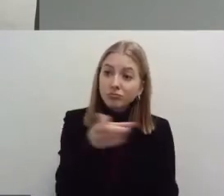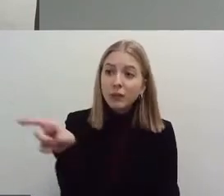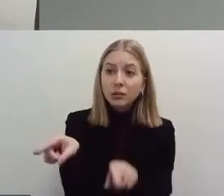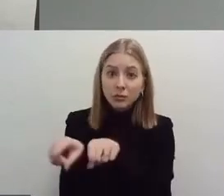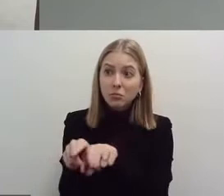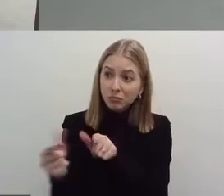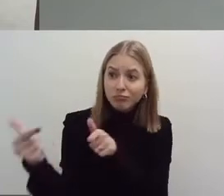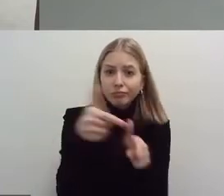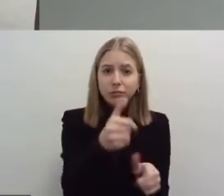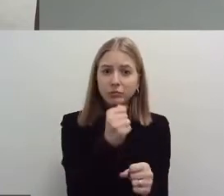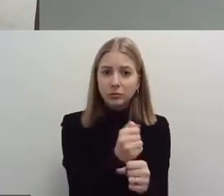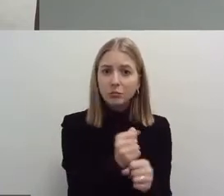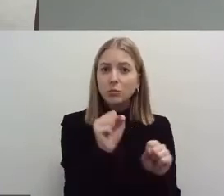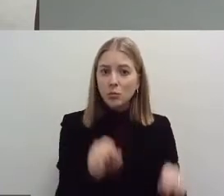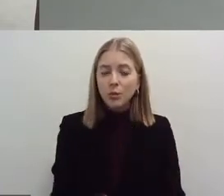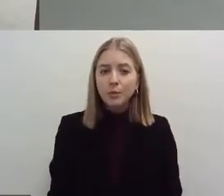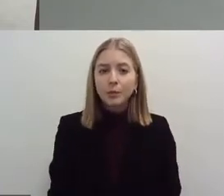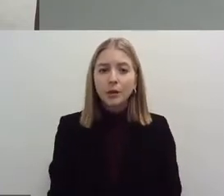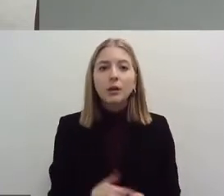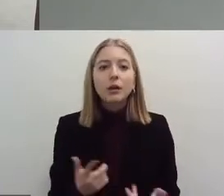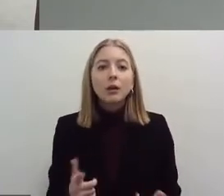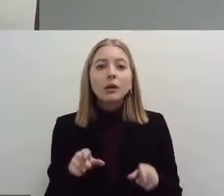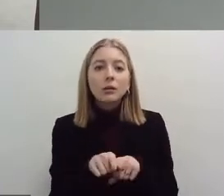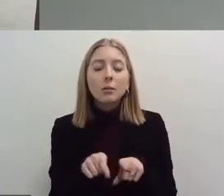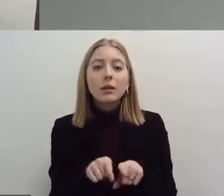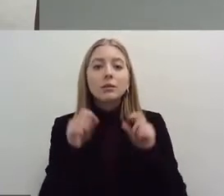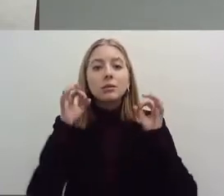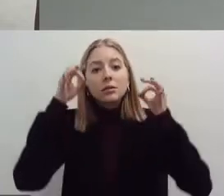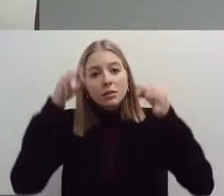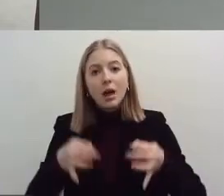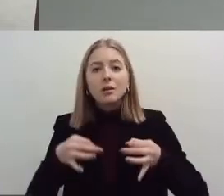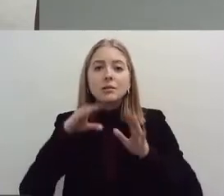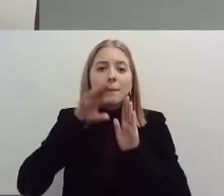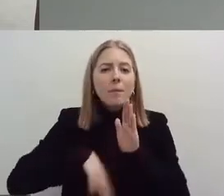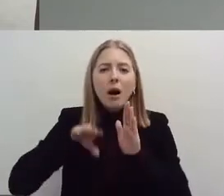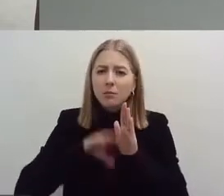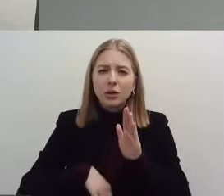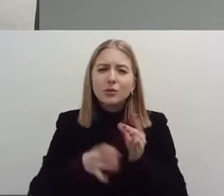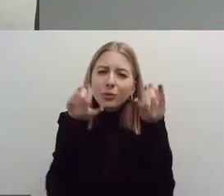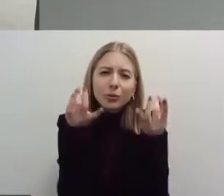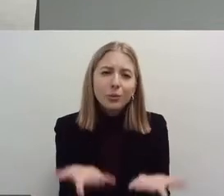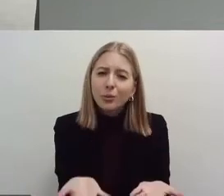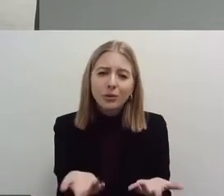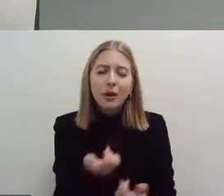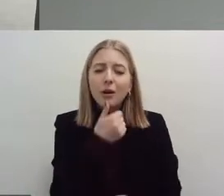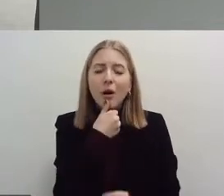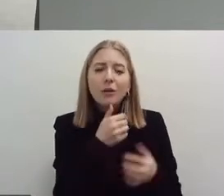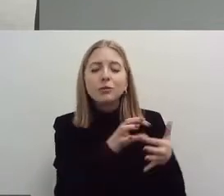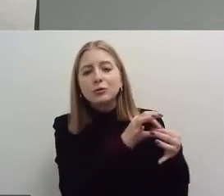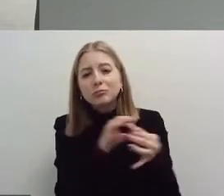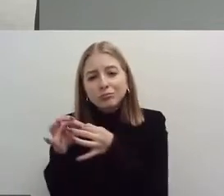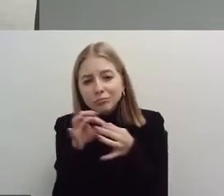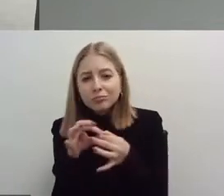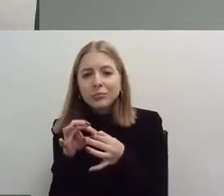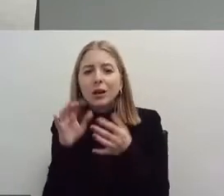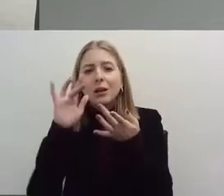it, it's also very important. Matters such as digital privacy, data protection, digital education, artificial intelligence, etc.